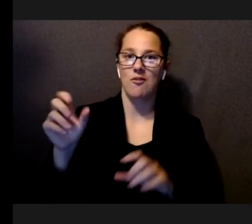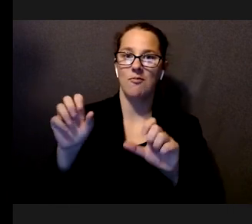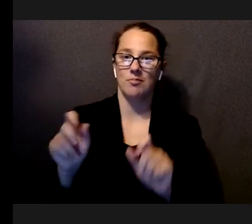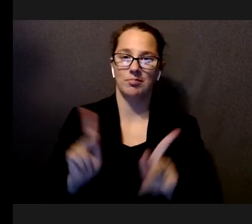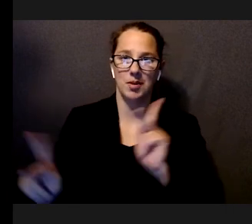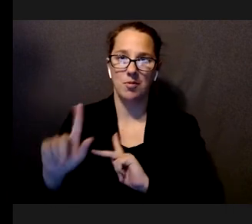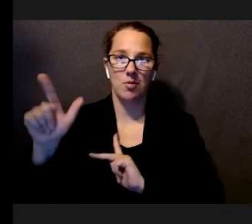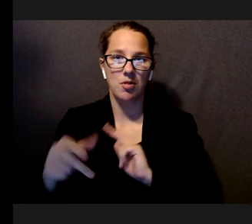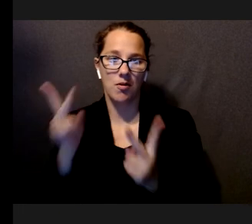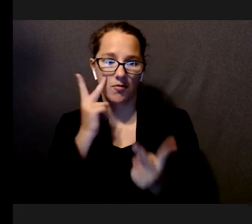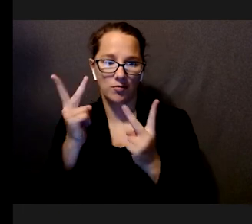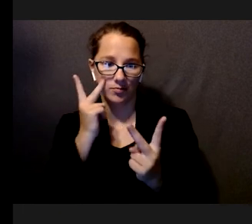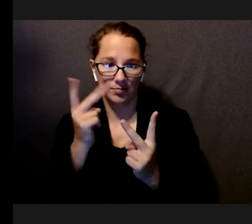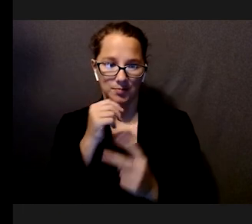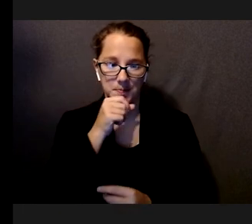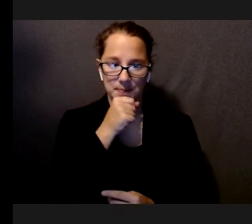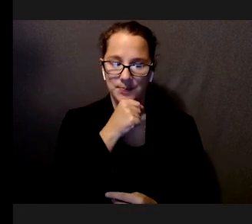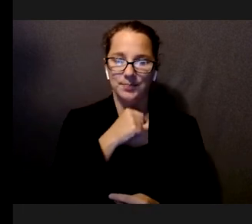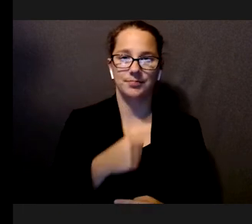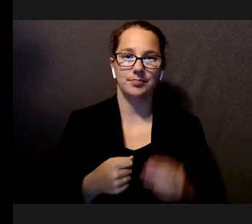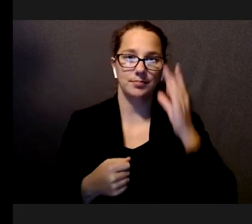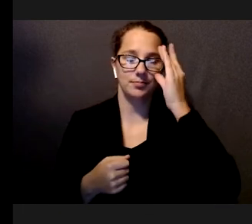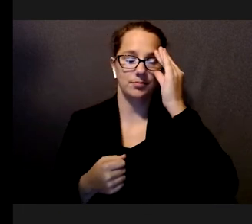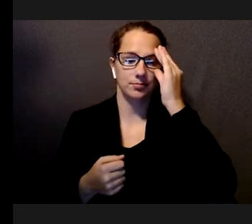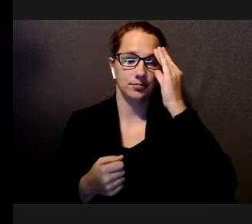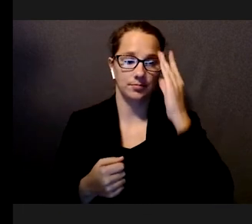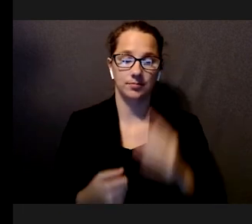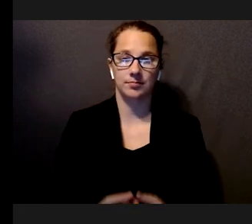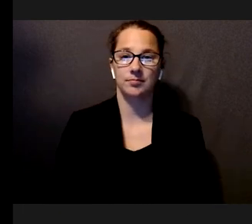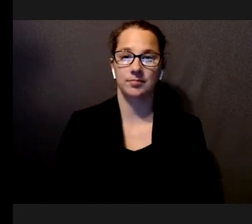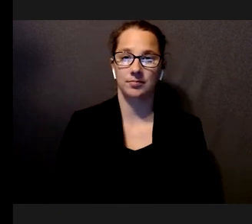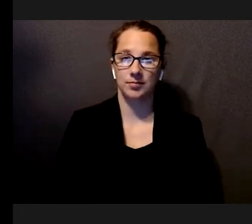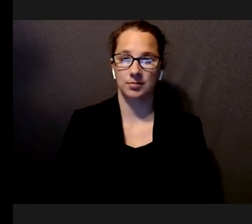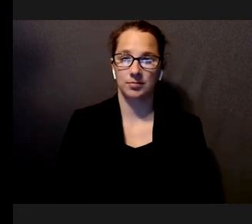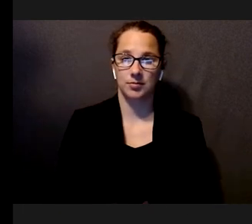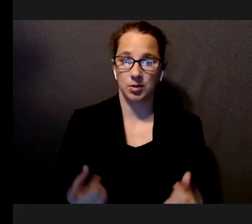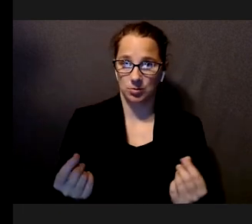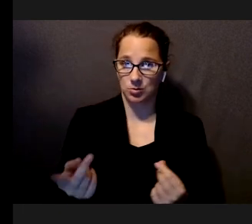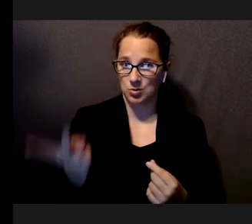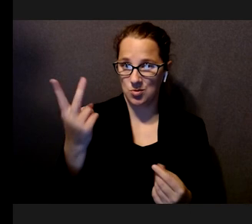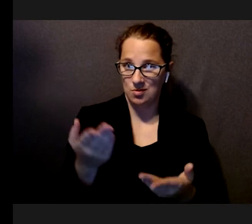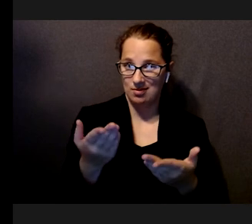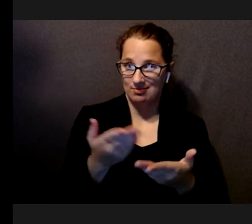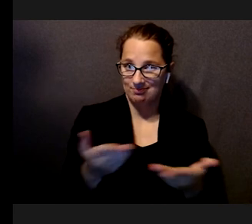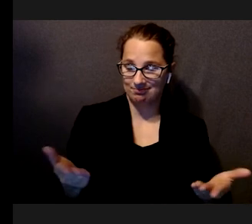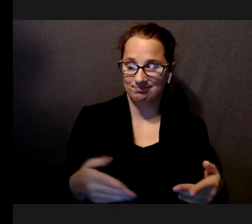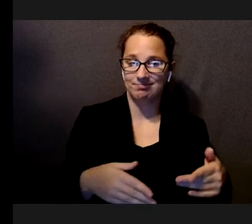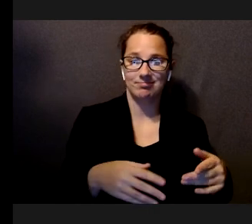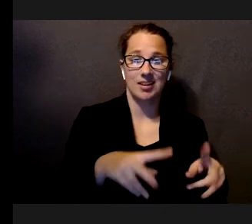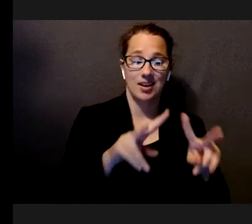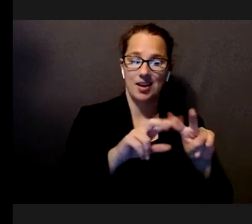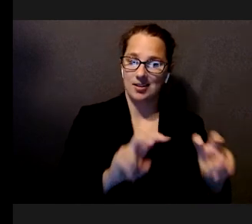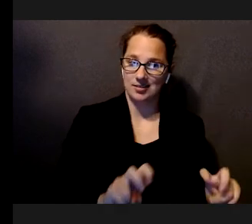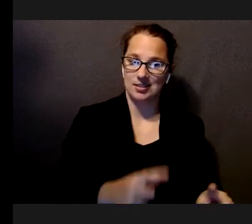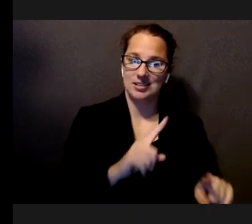with low vision, and we did two things once again. So, the first was we assessed the different visualization